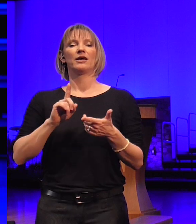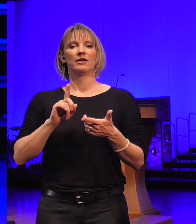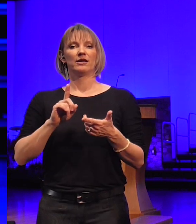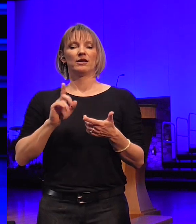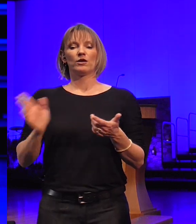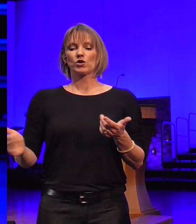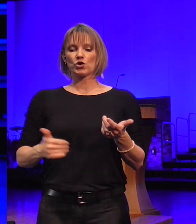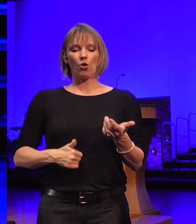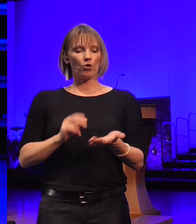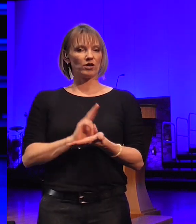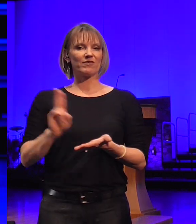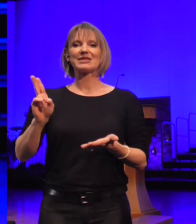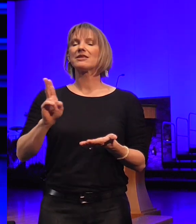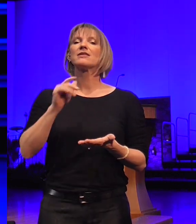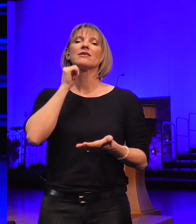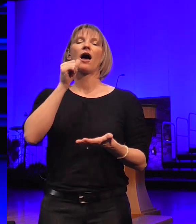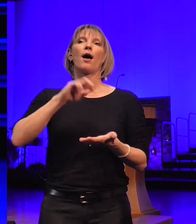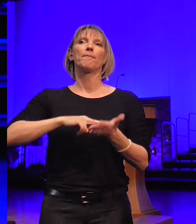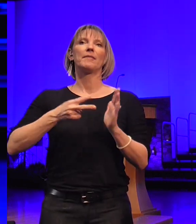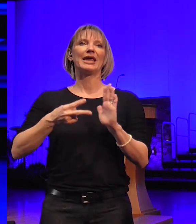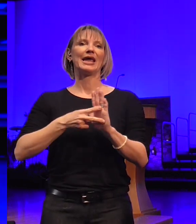University is not the school of naivete,